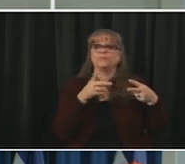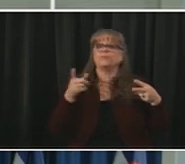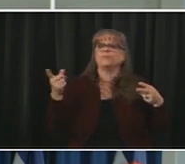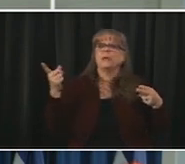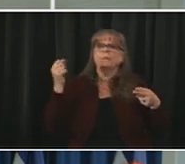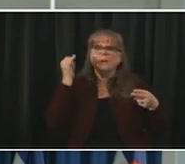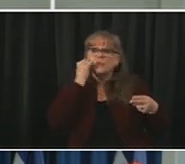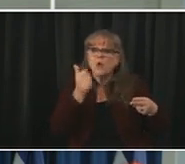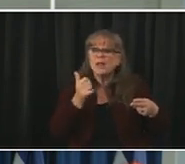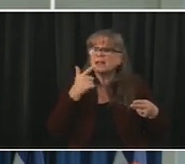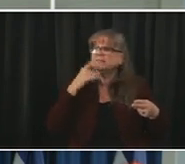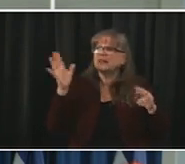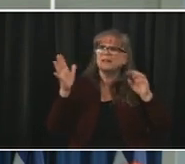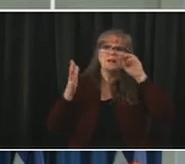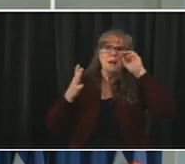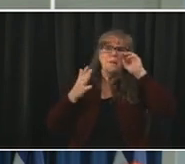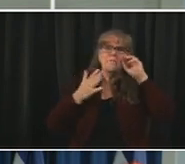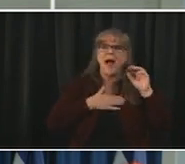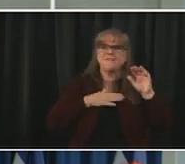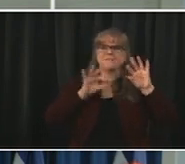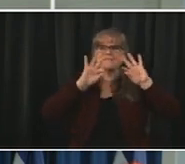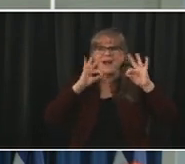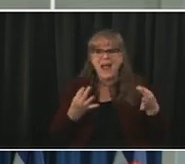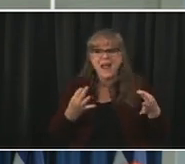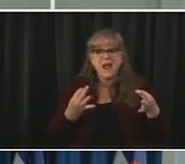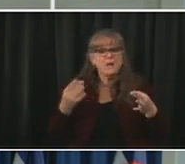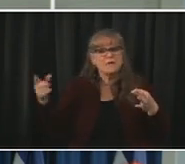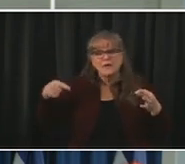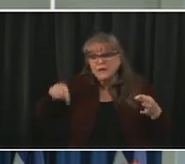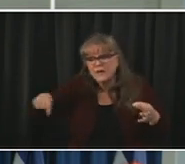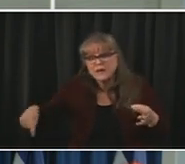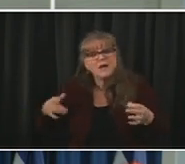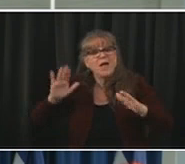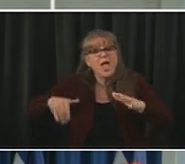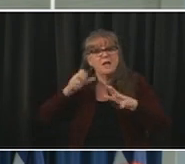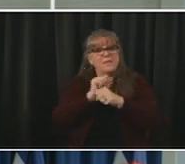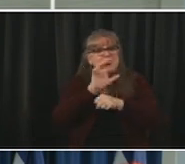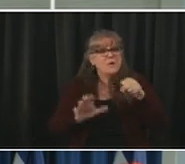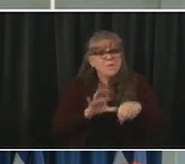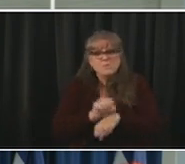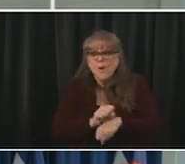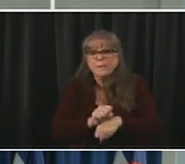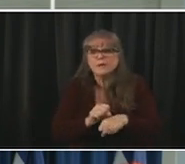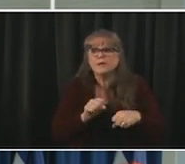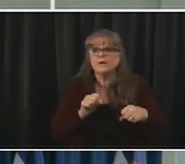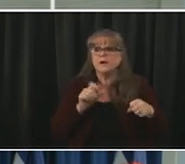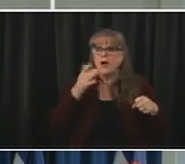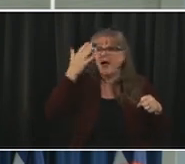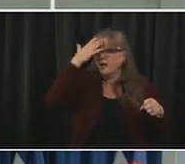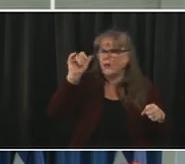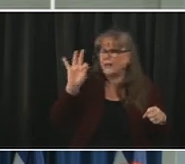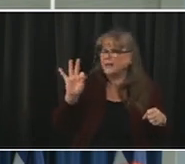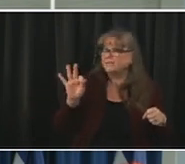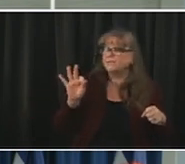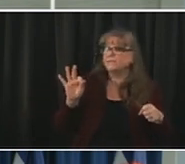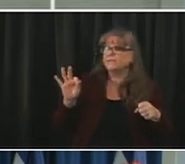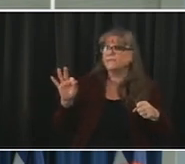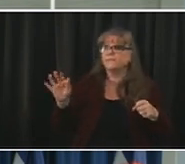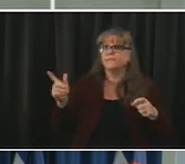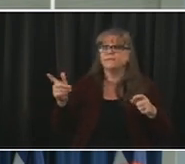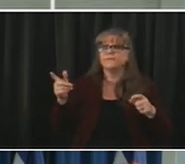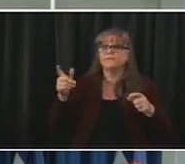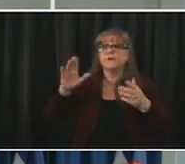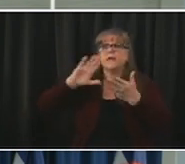haven't been able to get their appointment. And I don't know if anything's changing with these community sites that you announced that are taking place